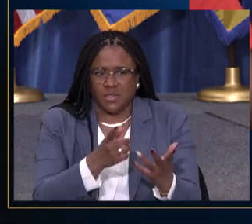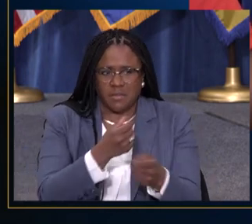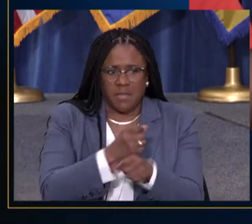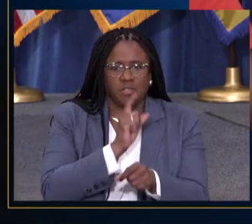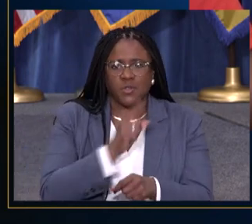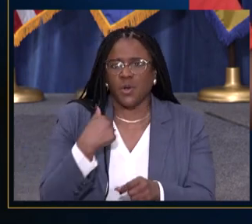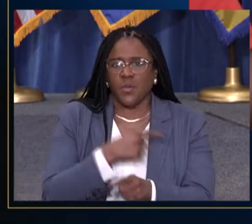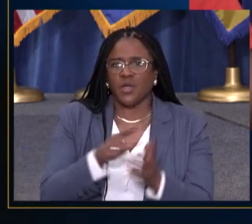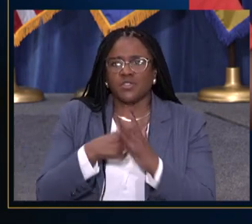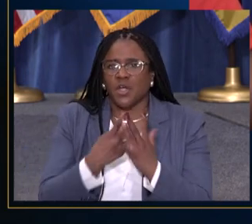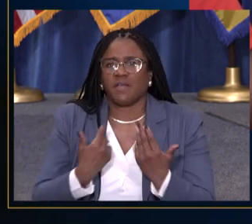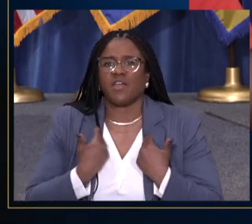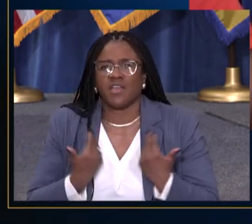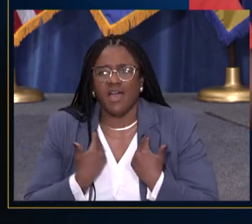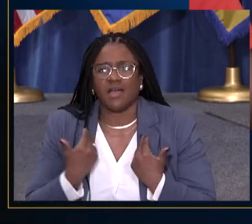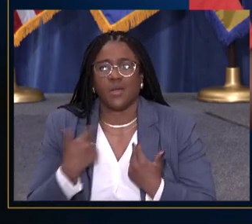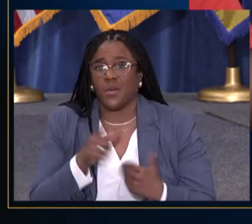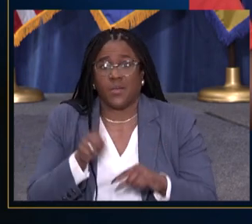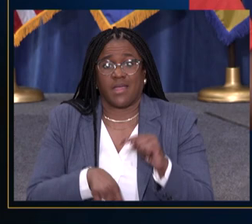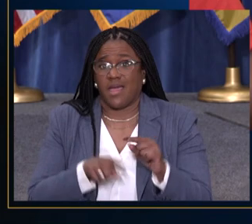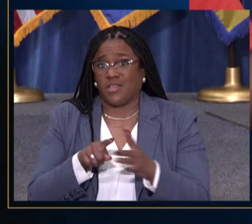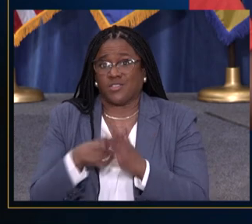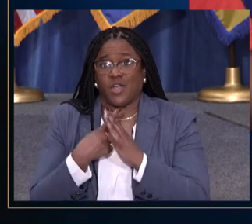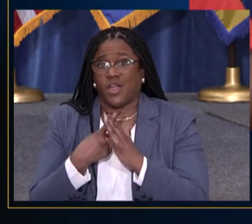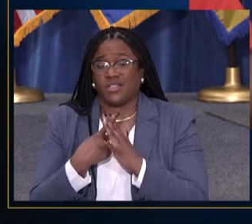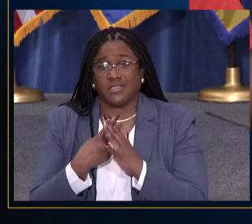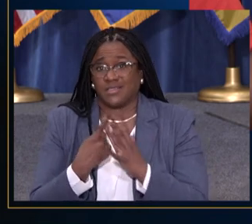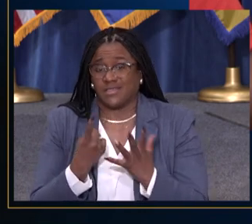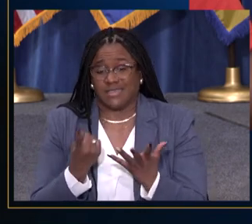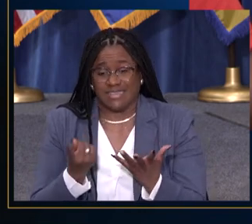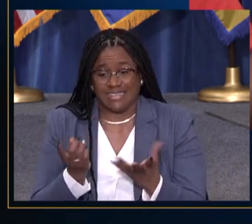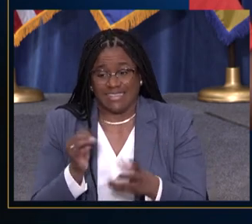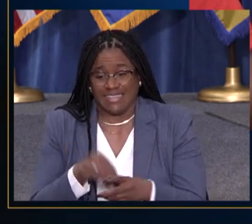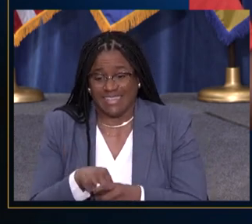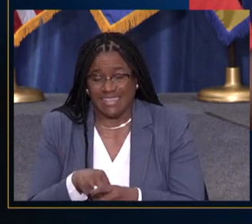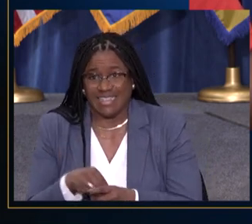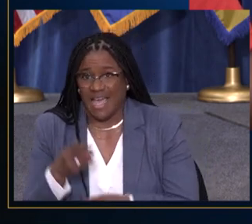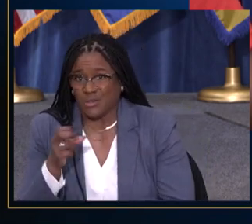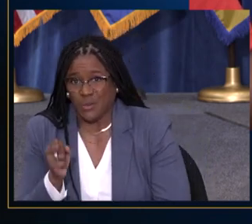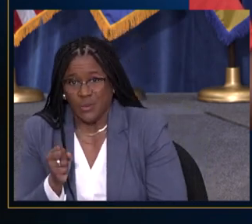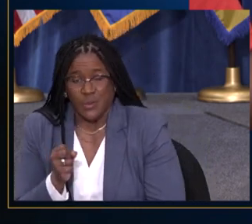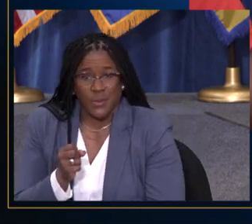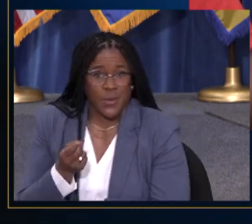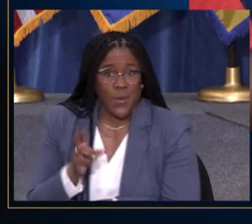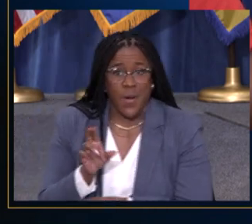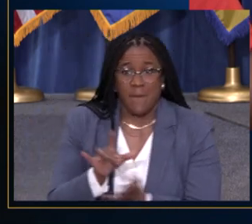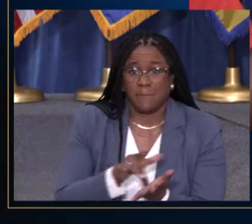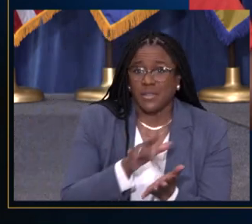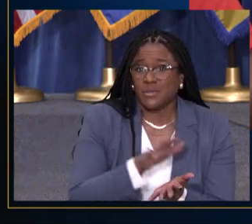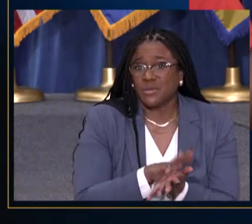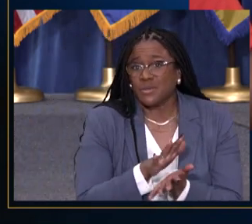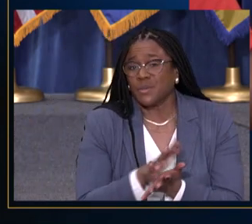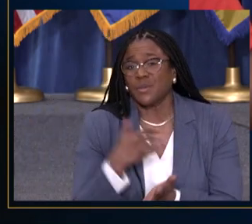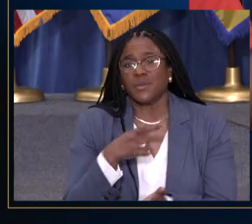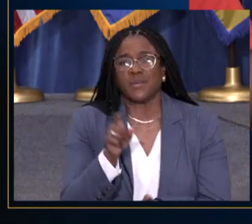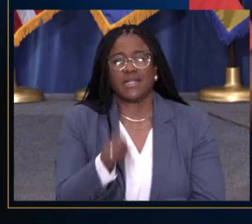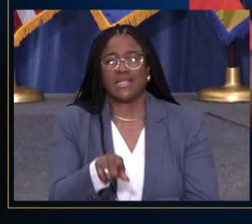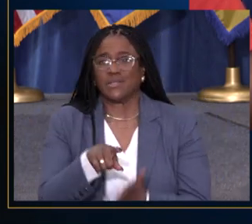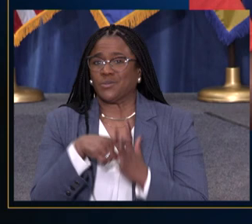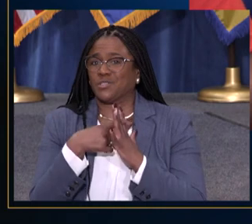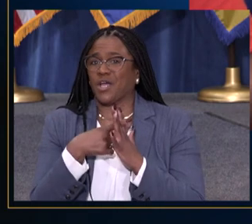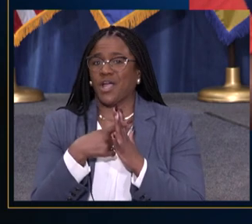we're starting very young, because we really can't start in high school or even middle school. We really need to